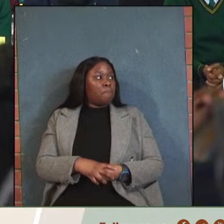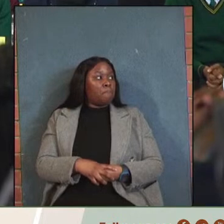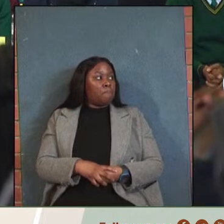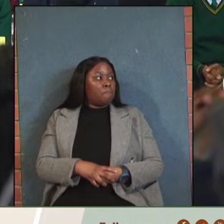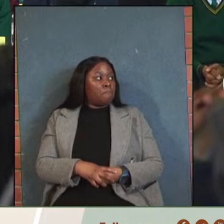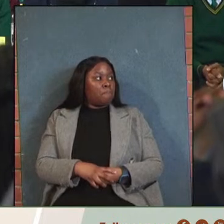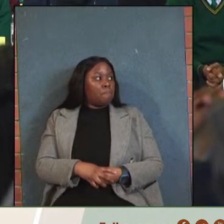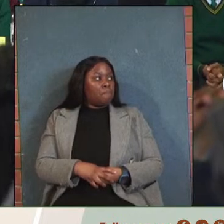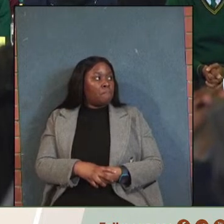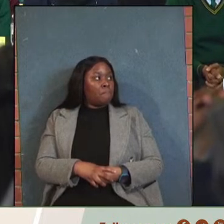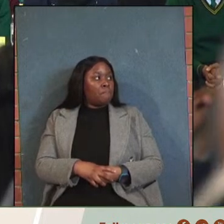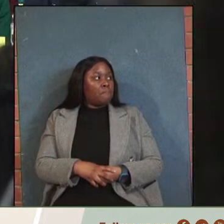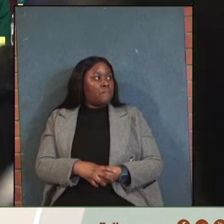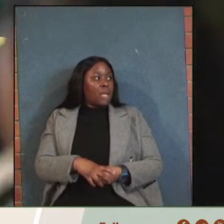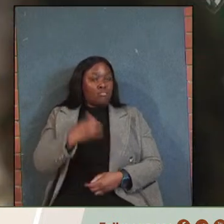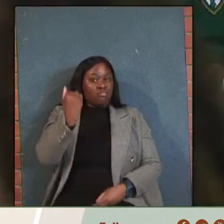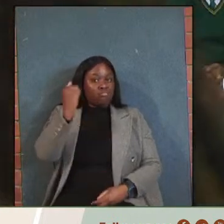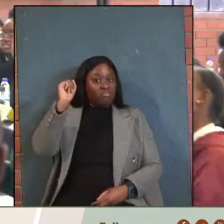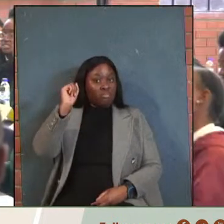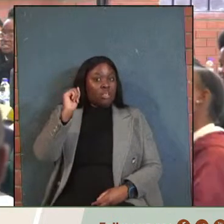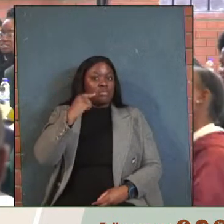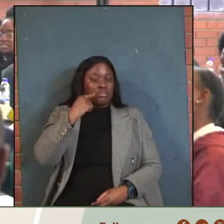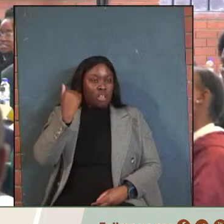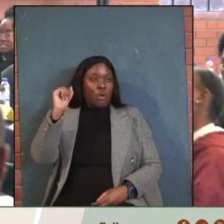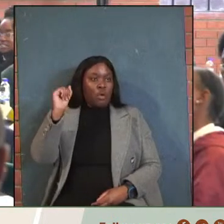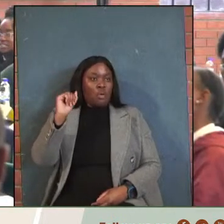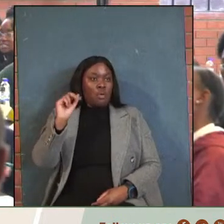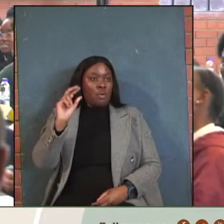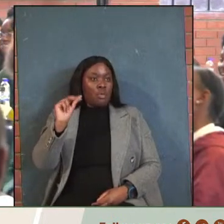All those not in favor, say no.